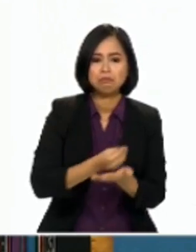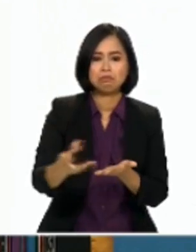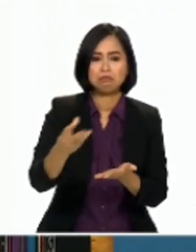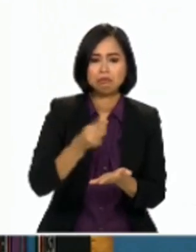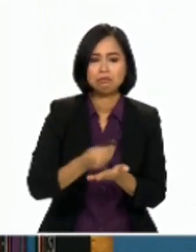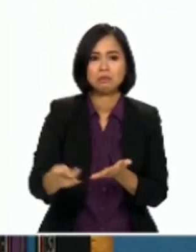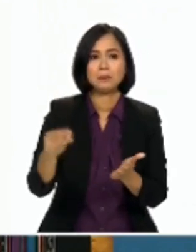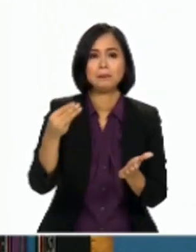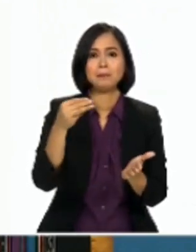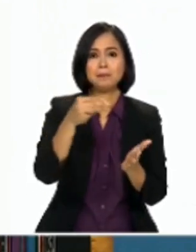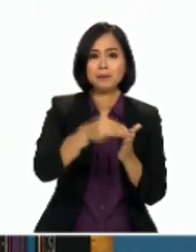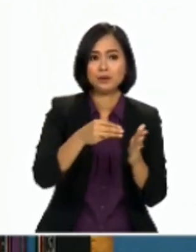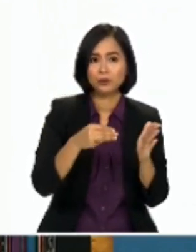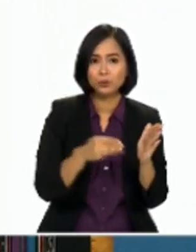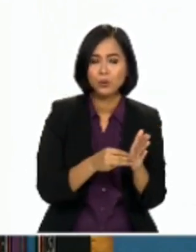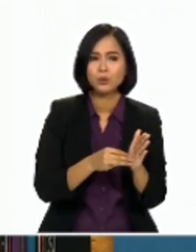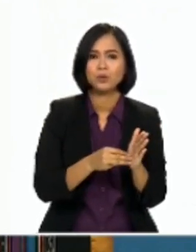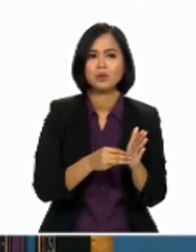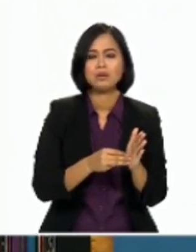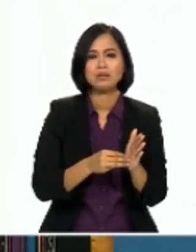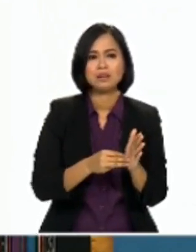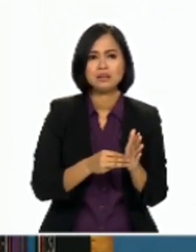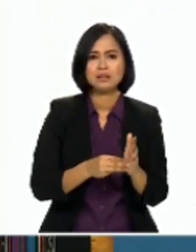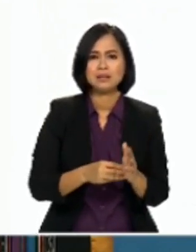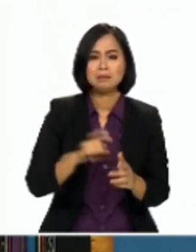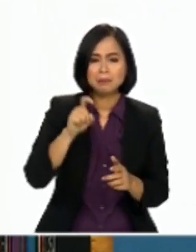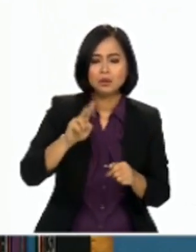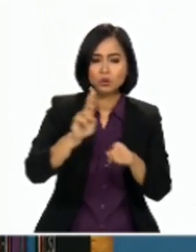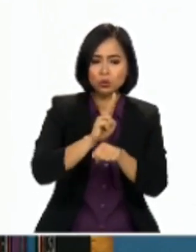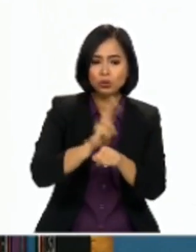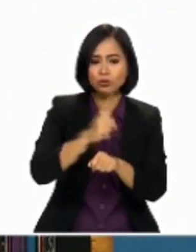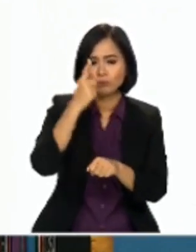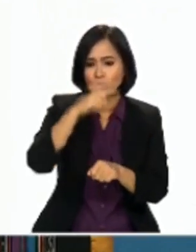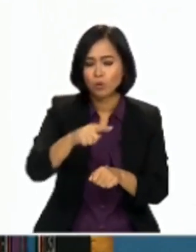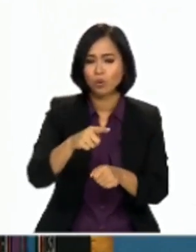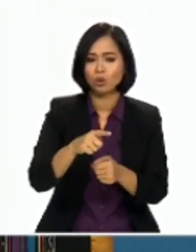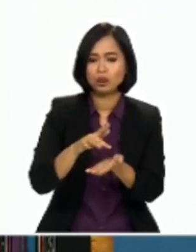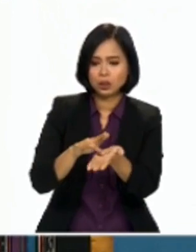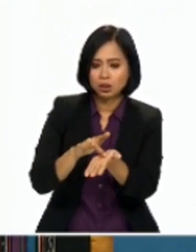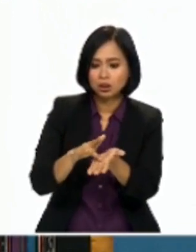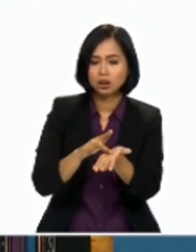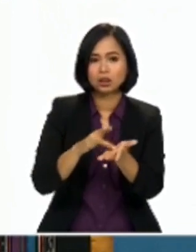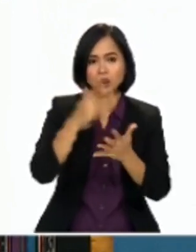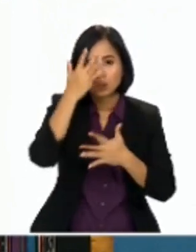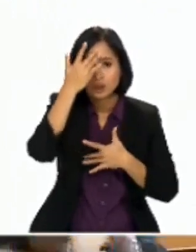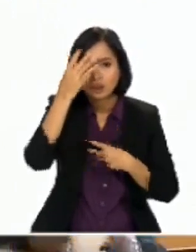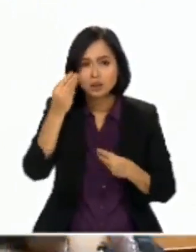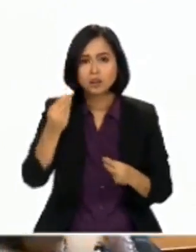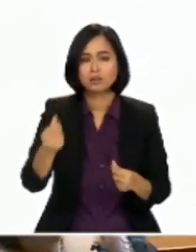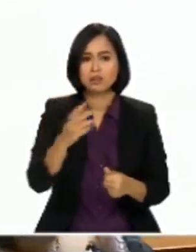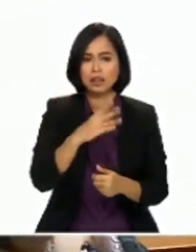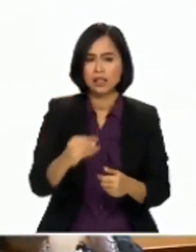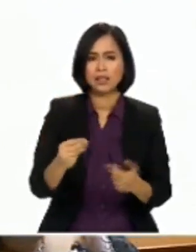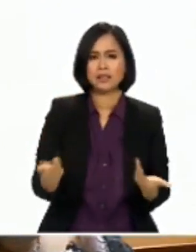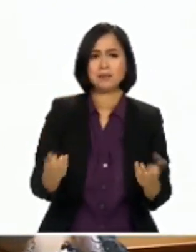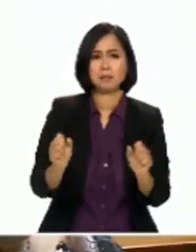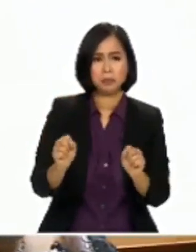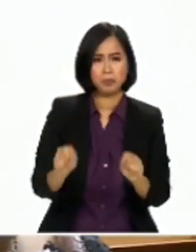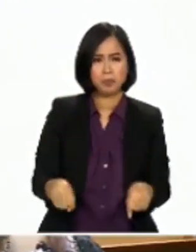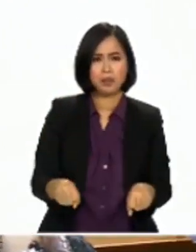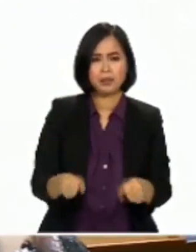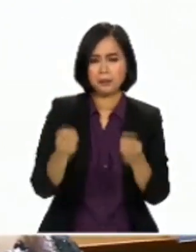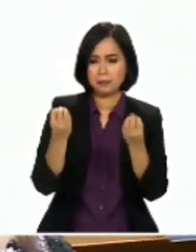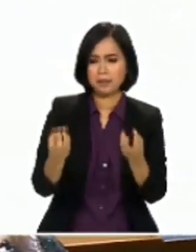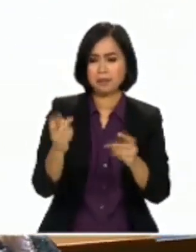pesos, which could be used to treat illnesses and possibly save the lives of many.